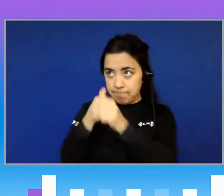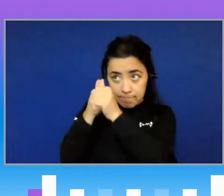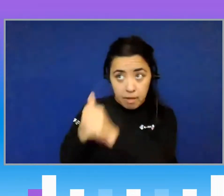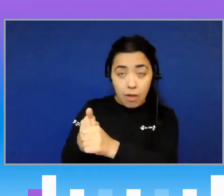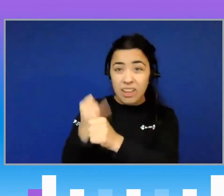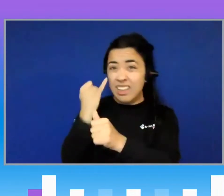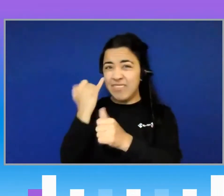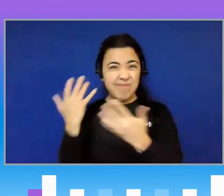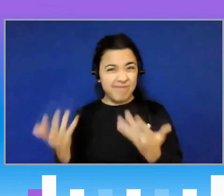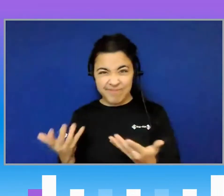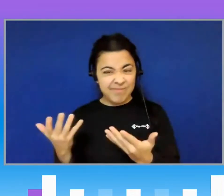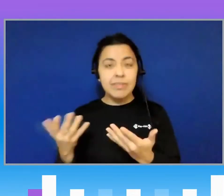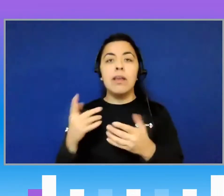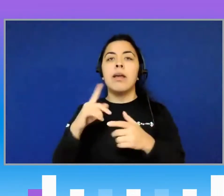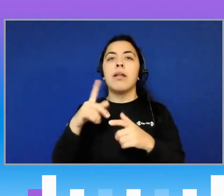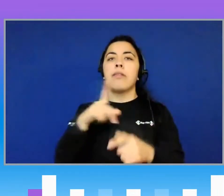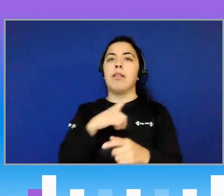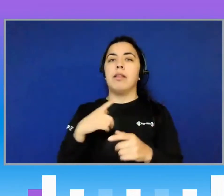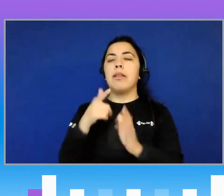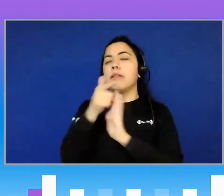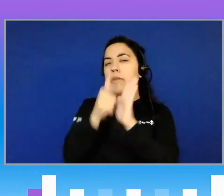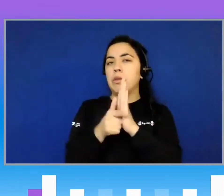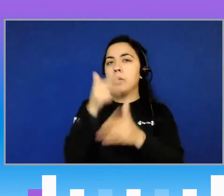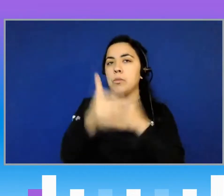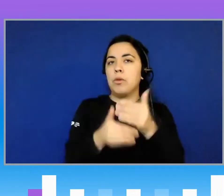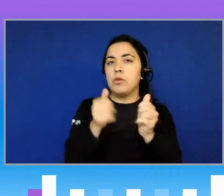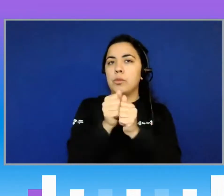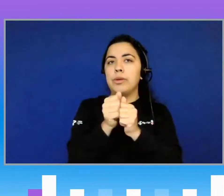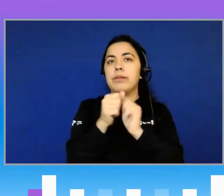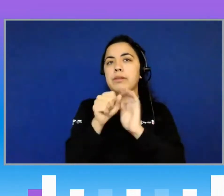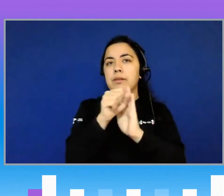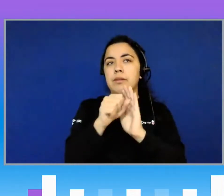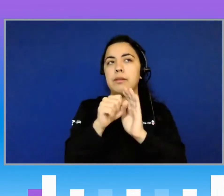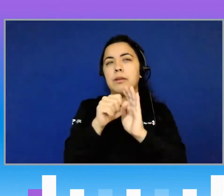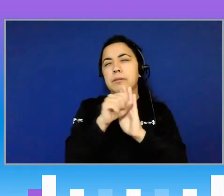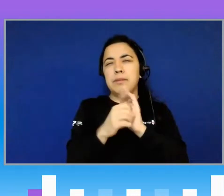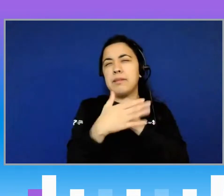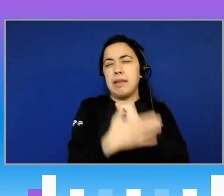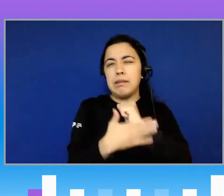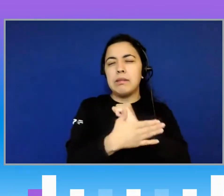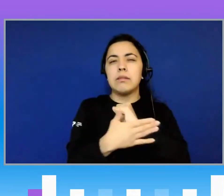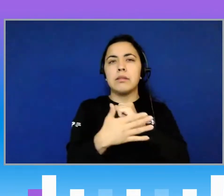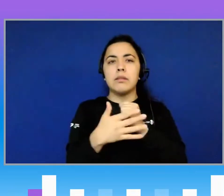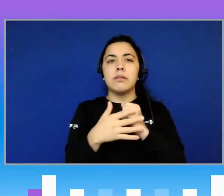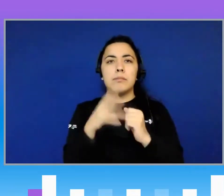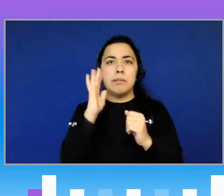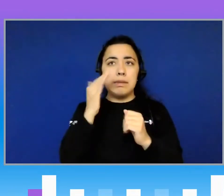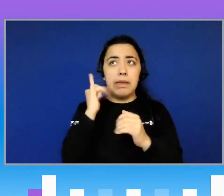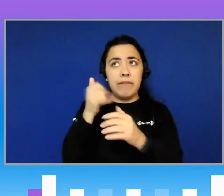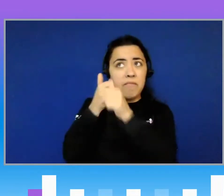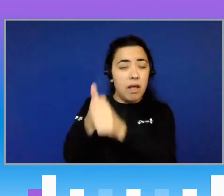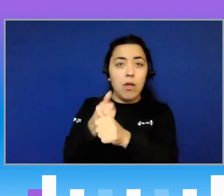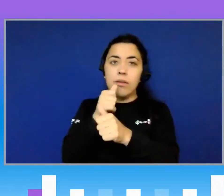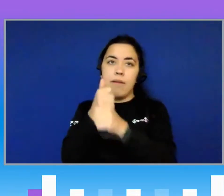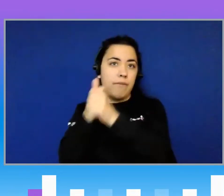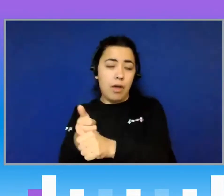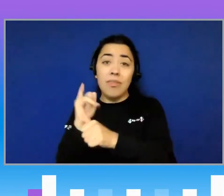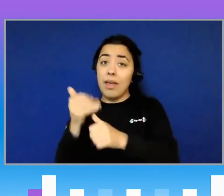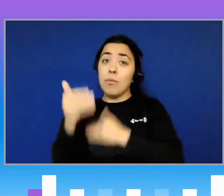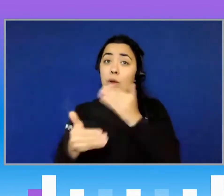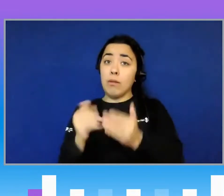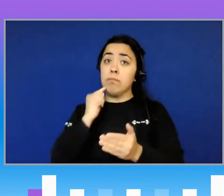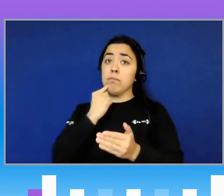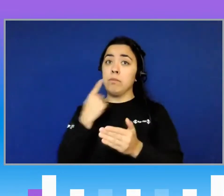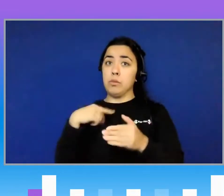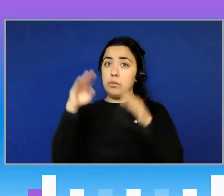is called infringements. And currently, well, let me tell you that we take this process very seriously. And at this moment, we